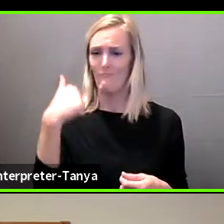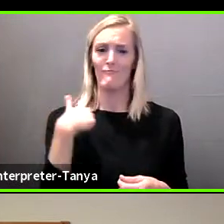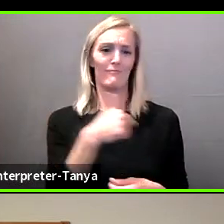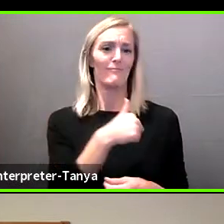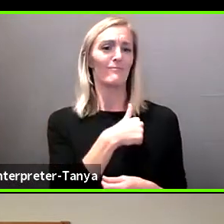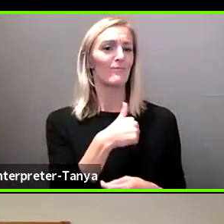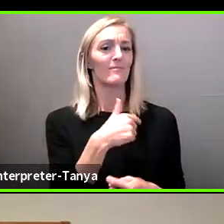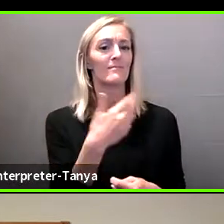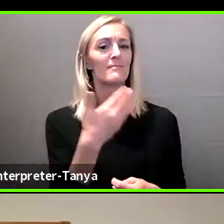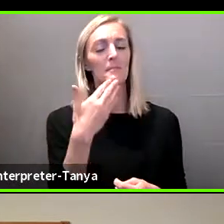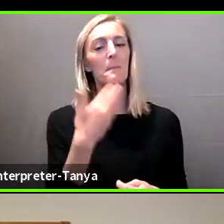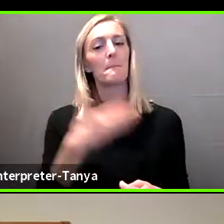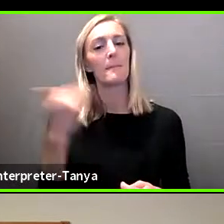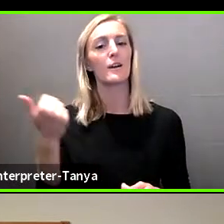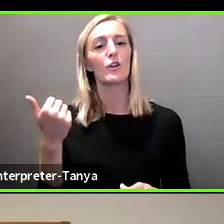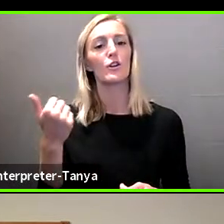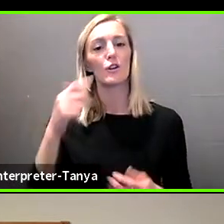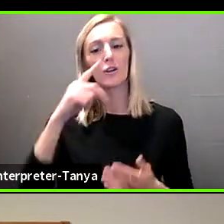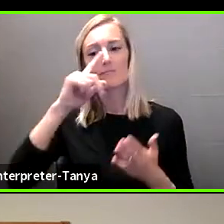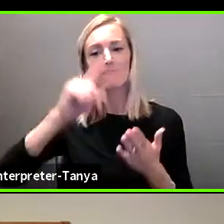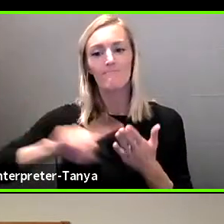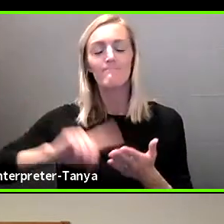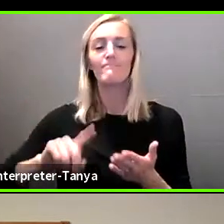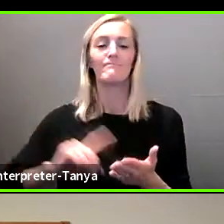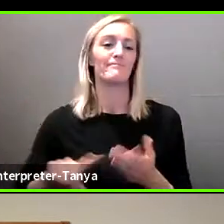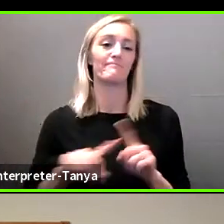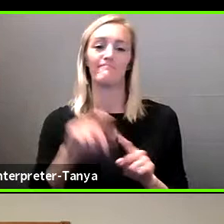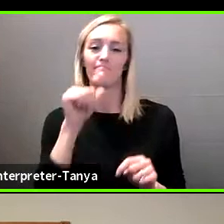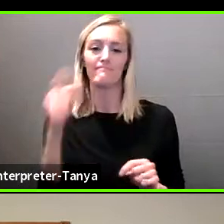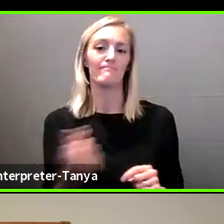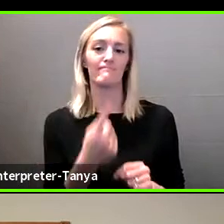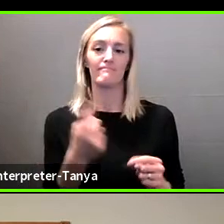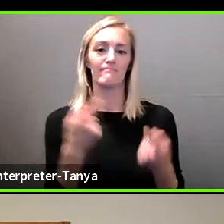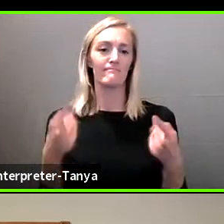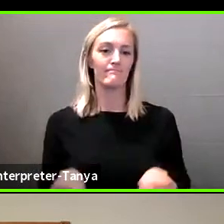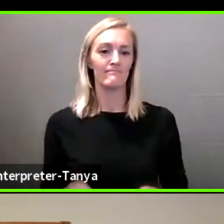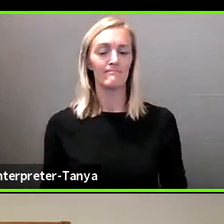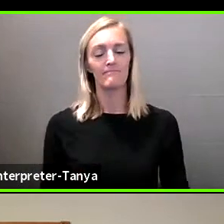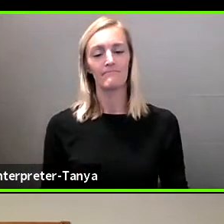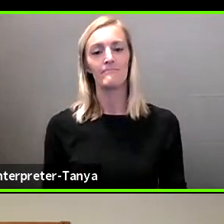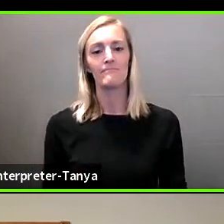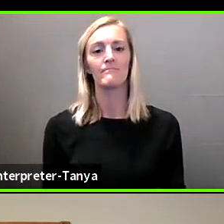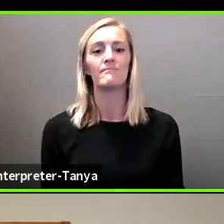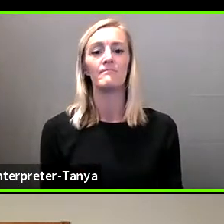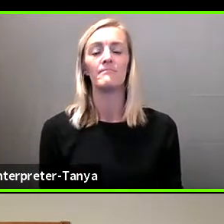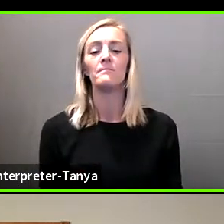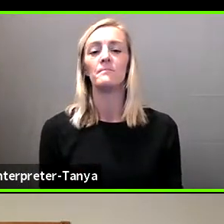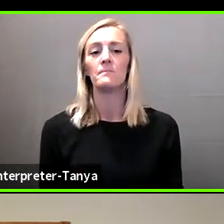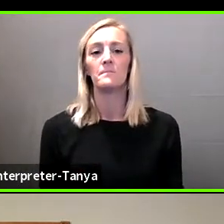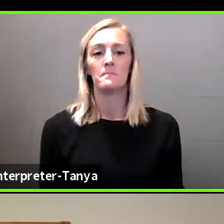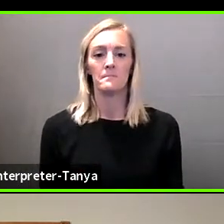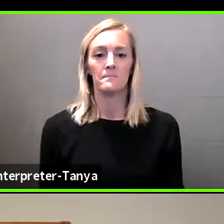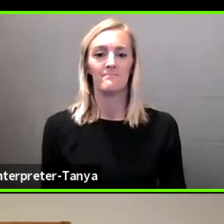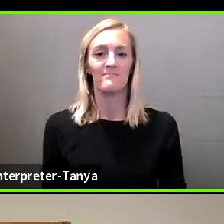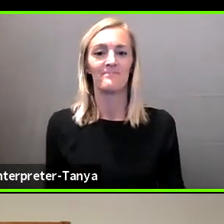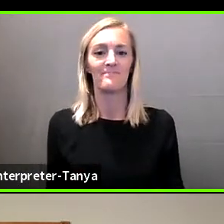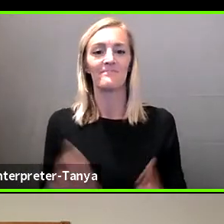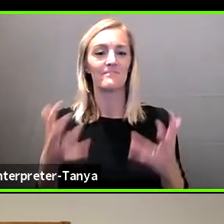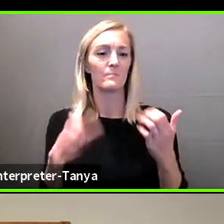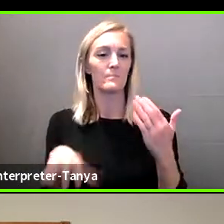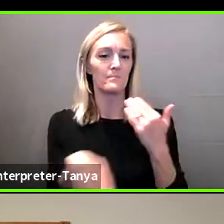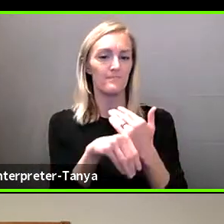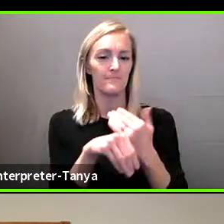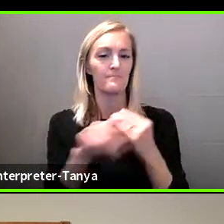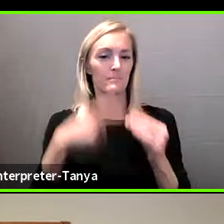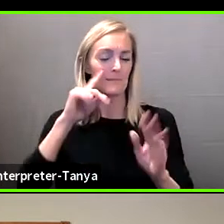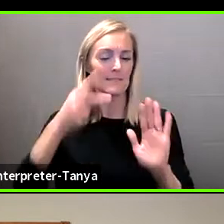equipped to negate that, but it doesn't always happen. So. And I just want to add one thing to that about being intentional.